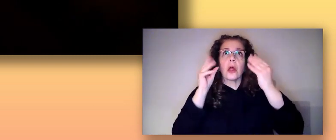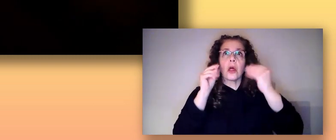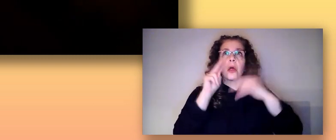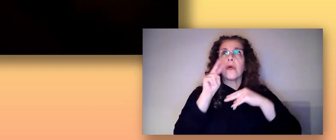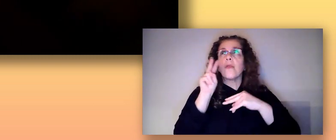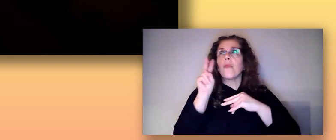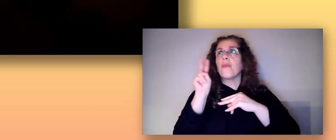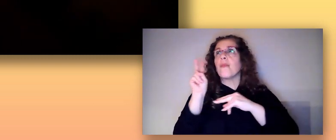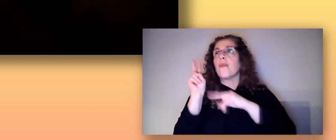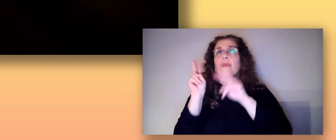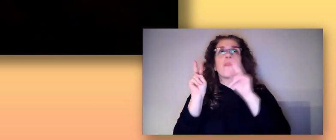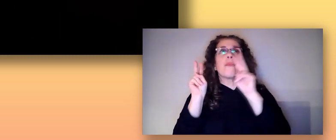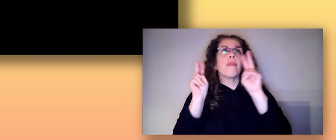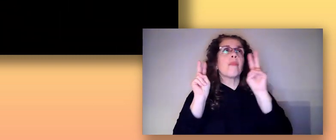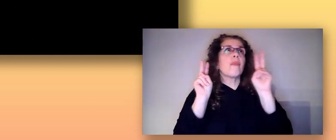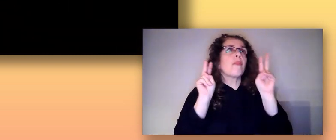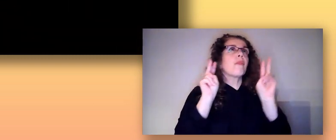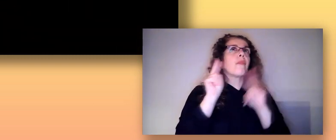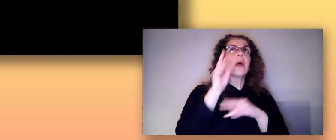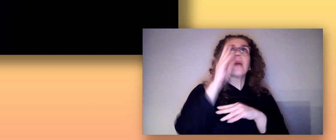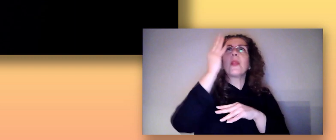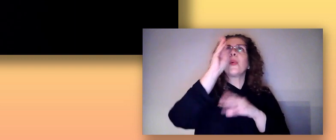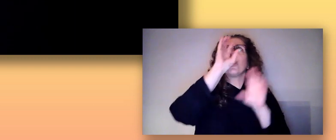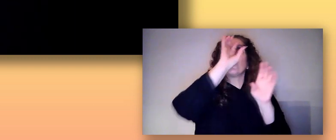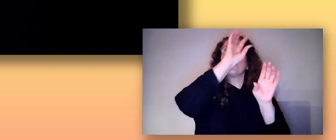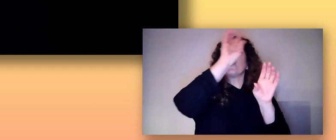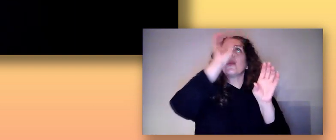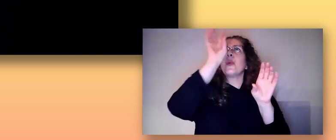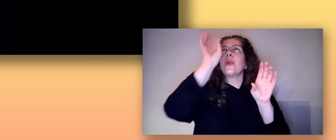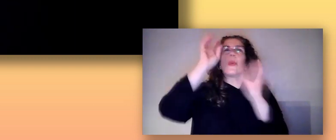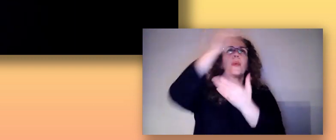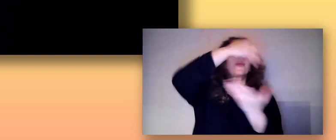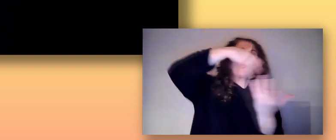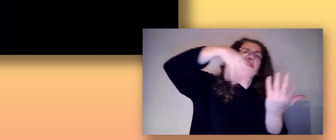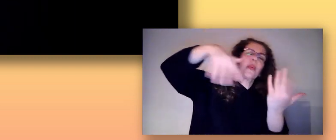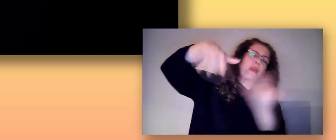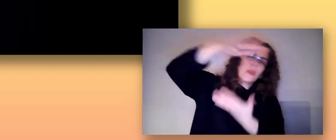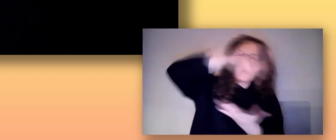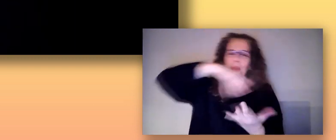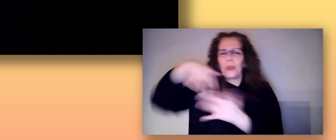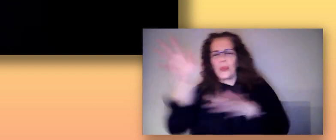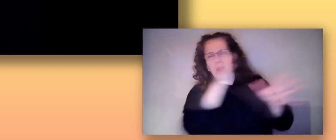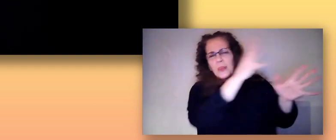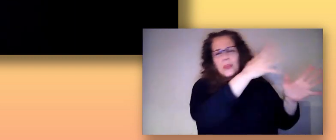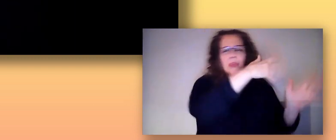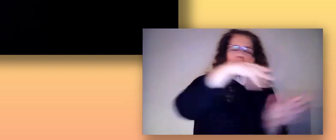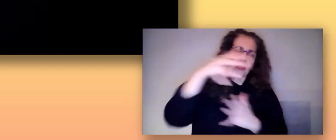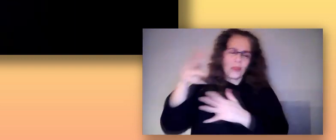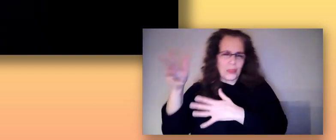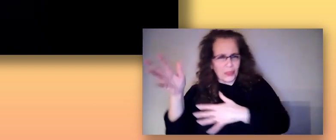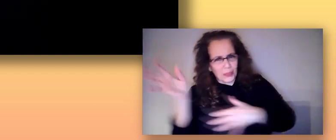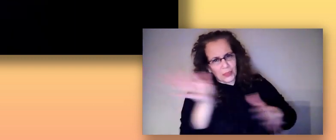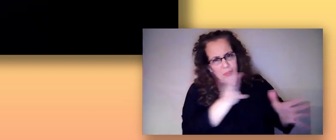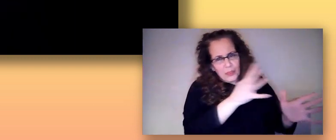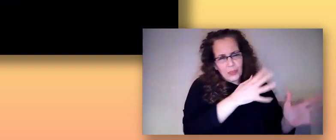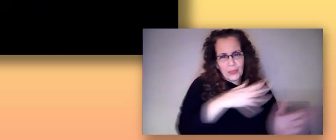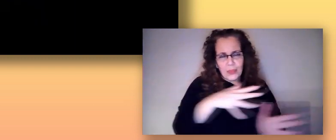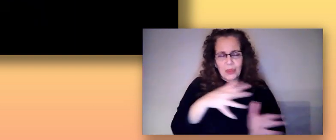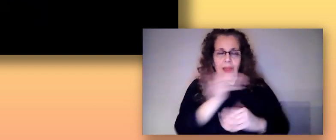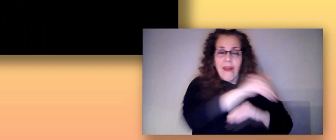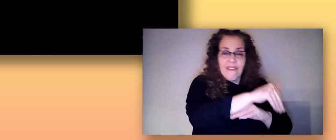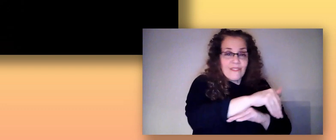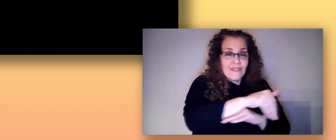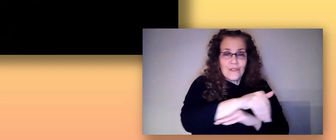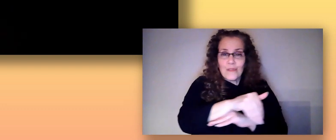Saturn and blue Neptune swept with swirls of the fastest winds in our solar system. And every